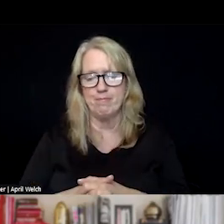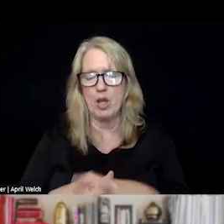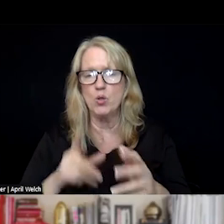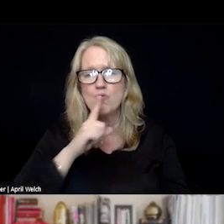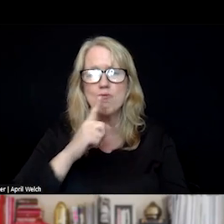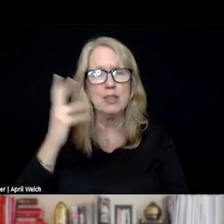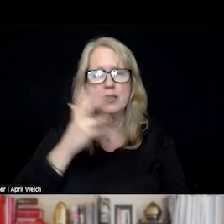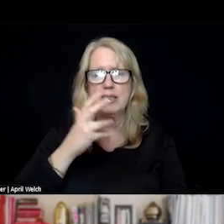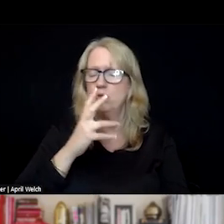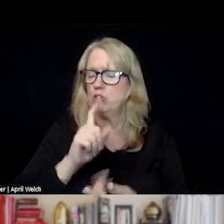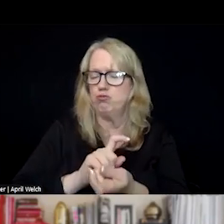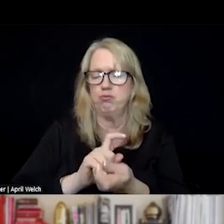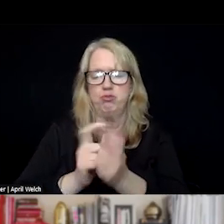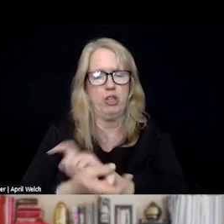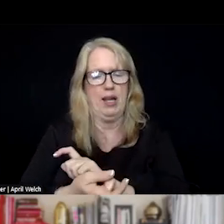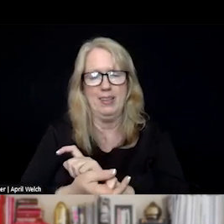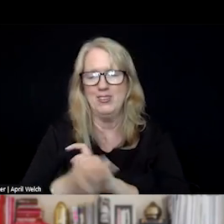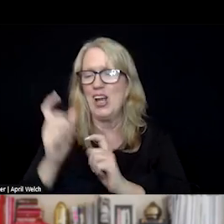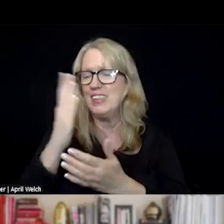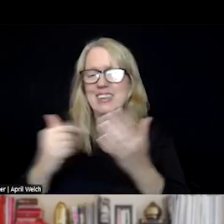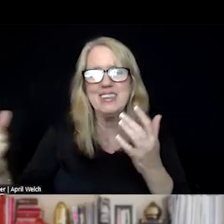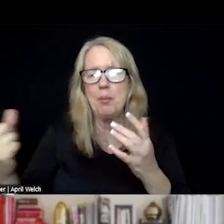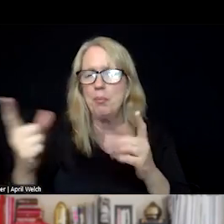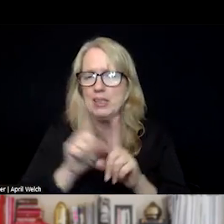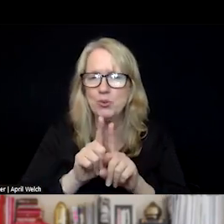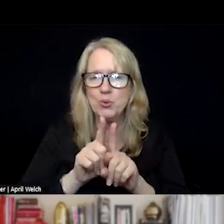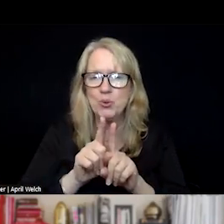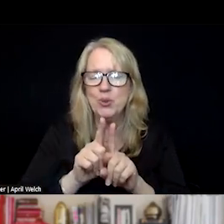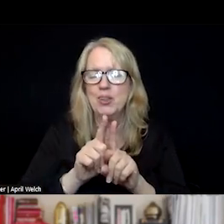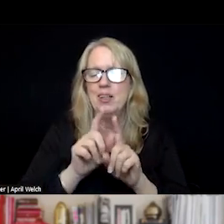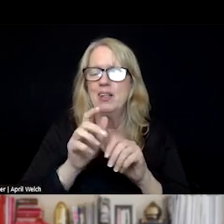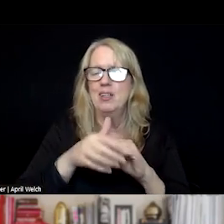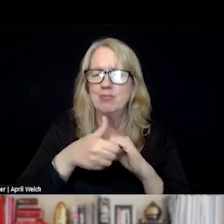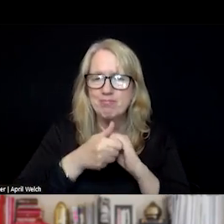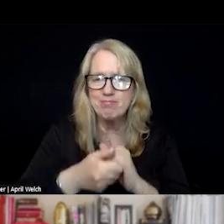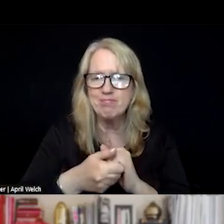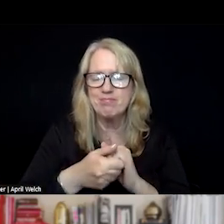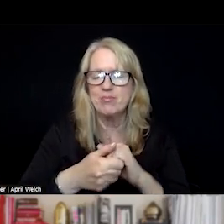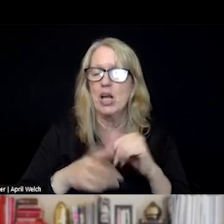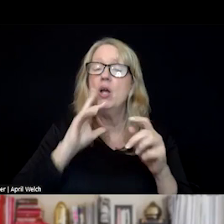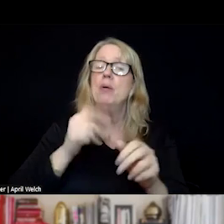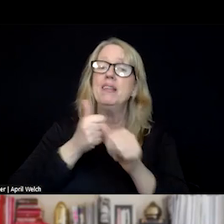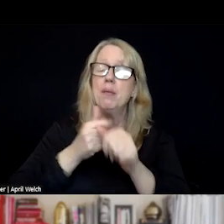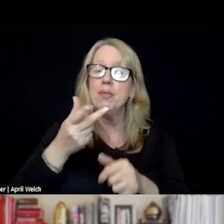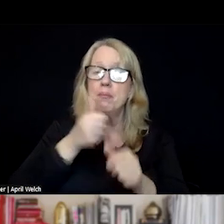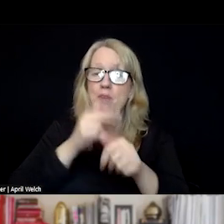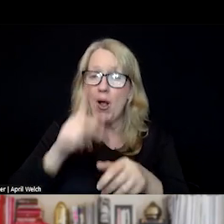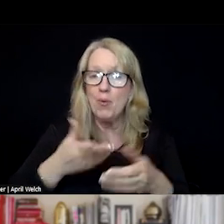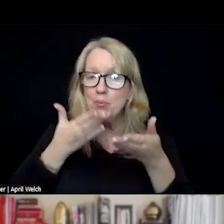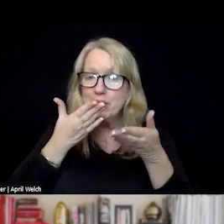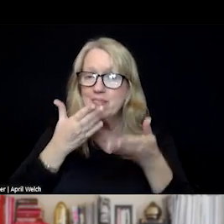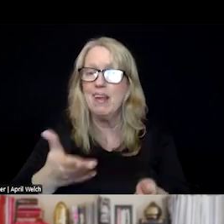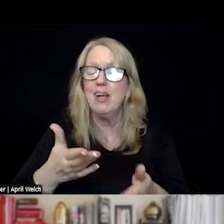I just needed someone to hold my hand. And it wasn't just in that moment, the follow-up was there.